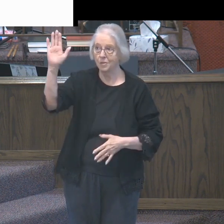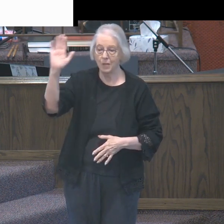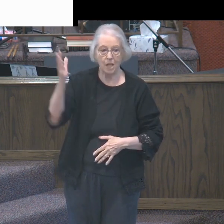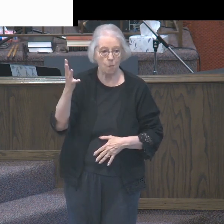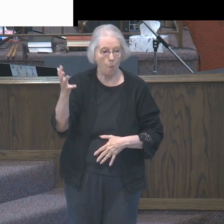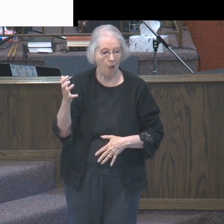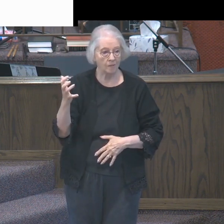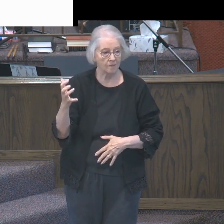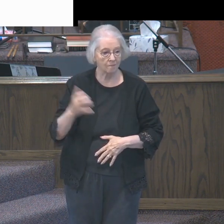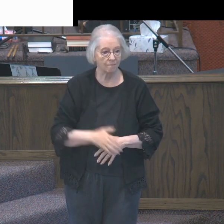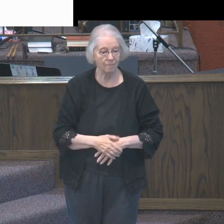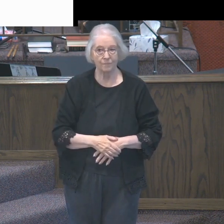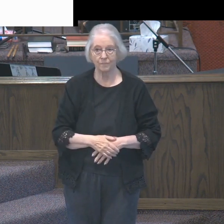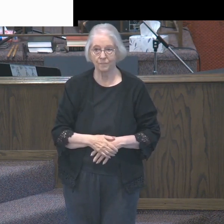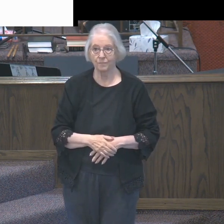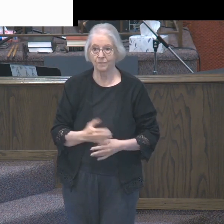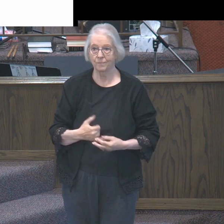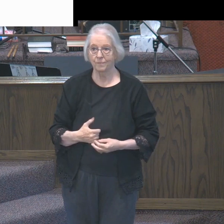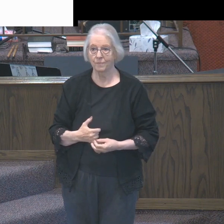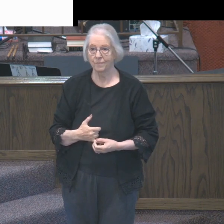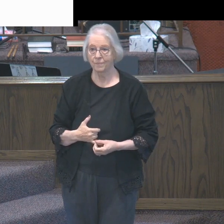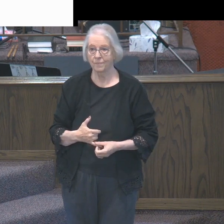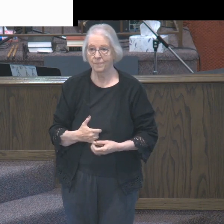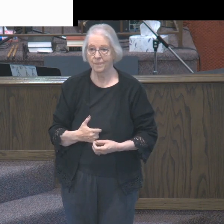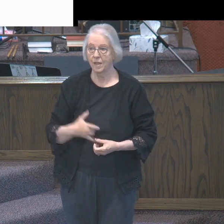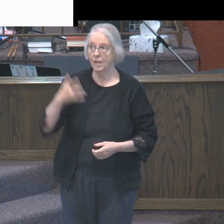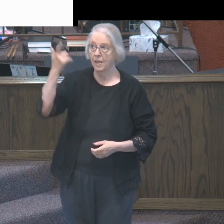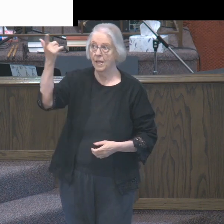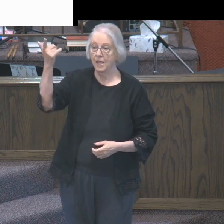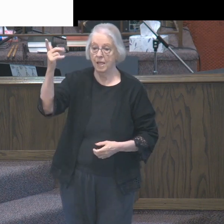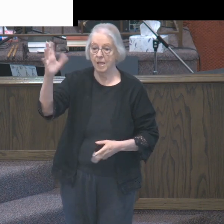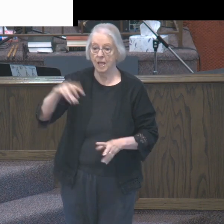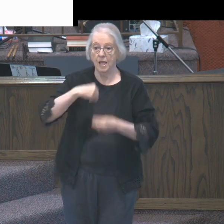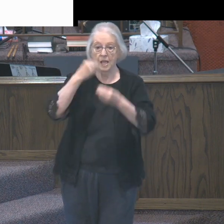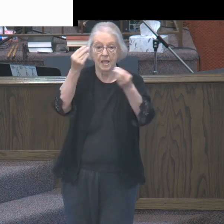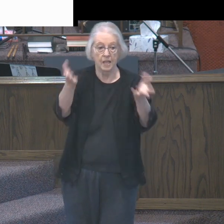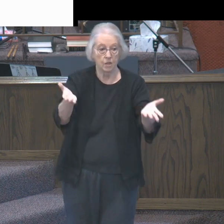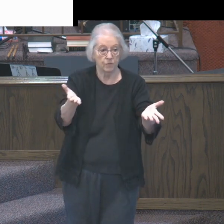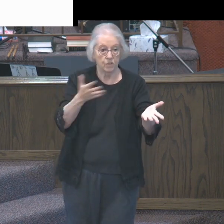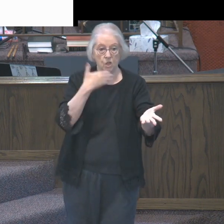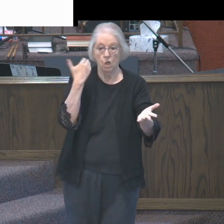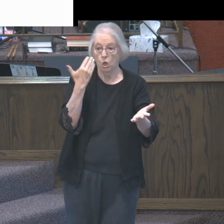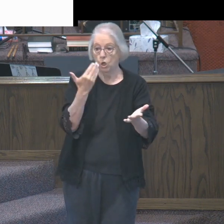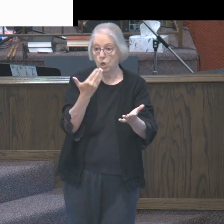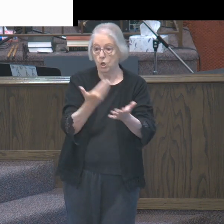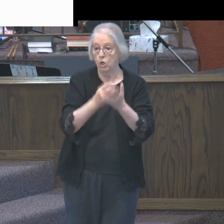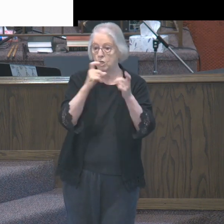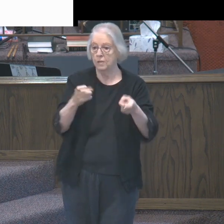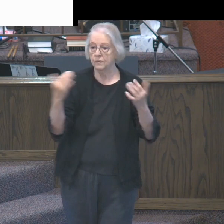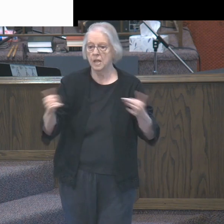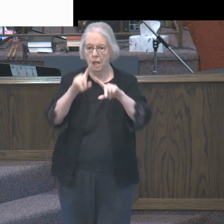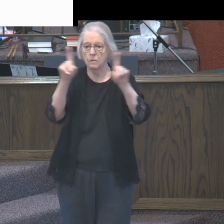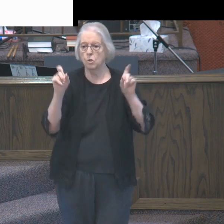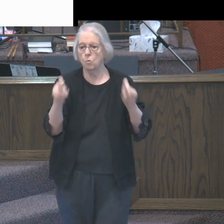And in chapter 7, Jesus says, who gives good gifts to those who seek him.